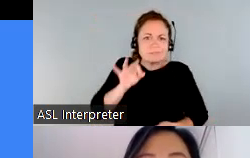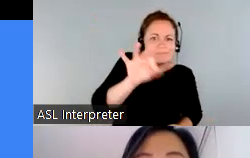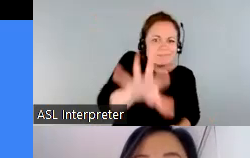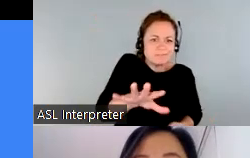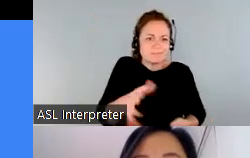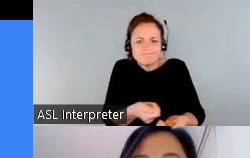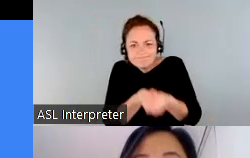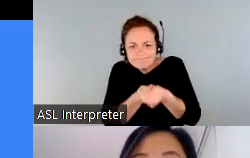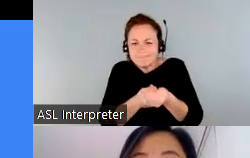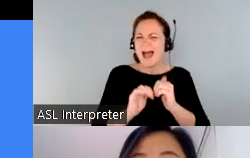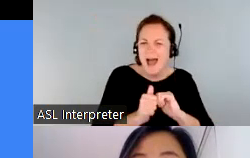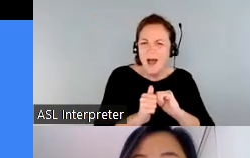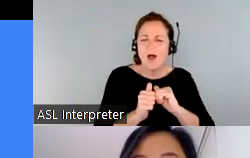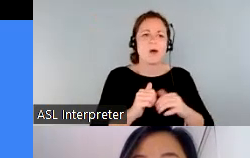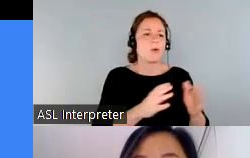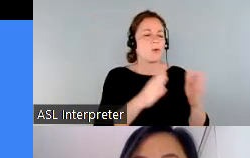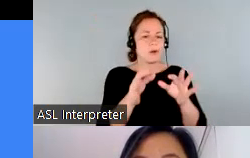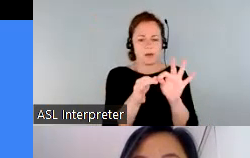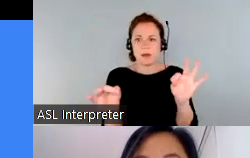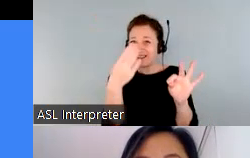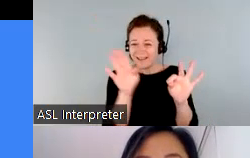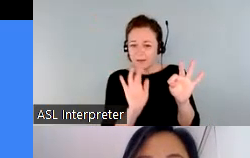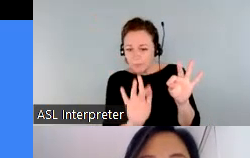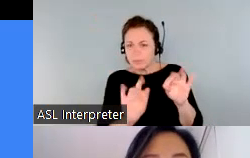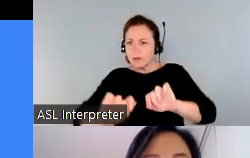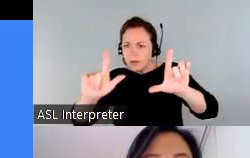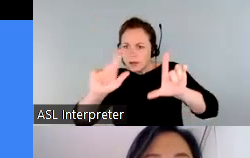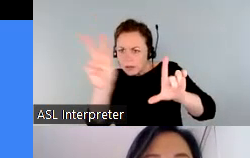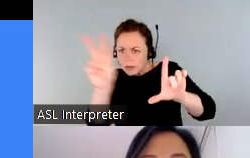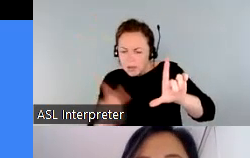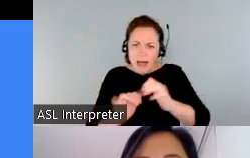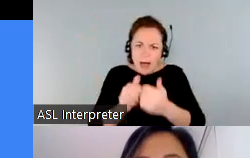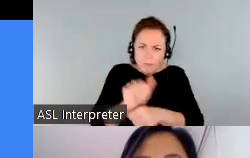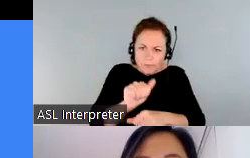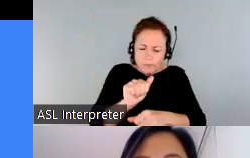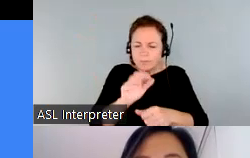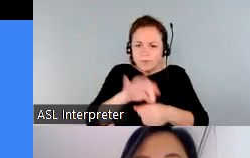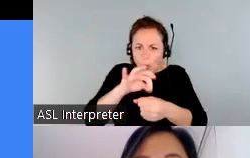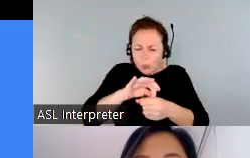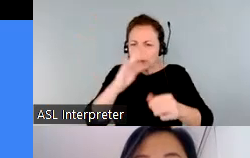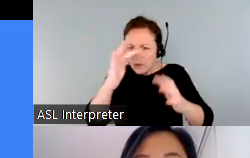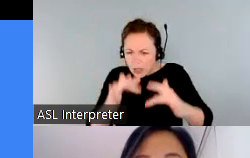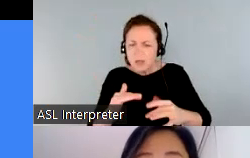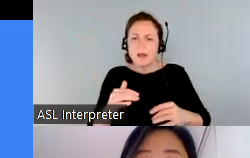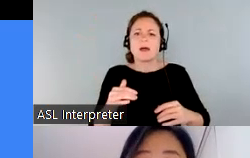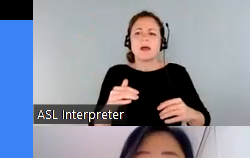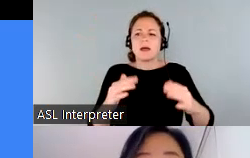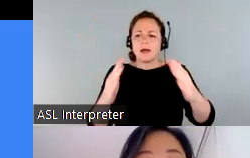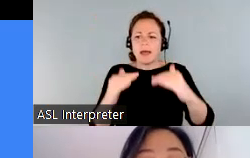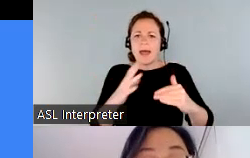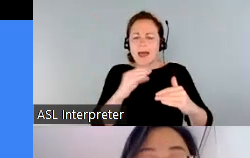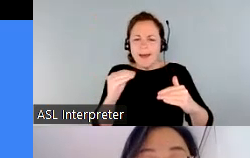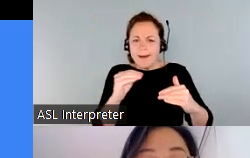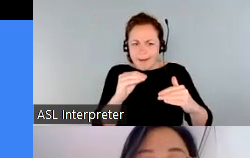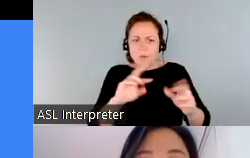election, links to and information about getting ready to vote, and an election tool. An